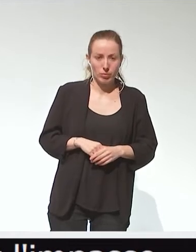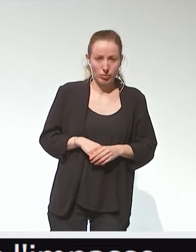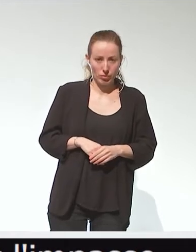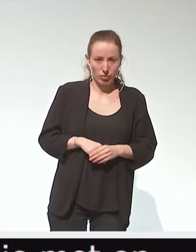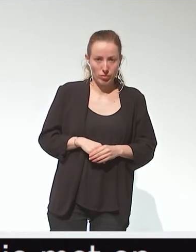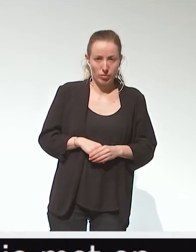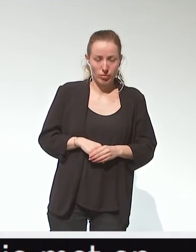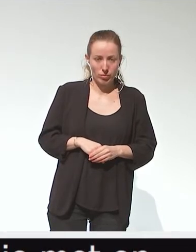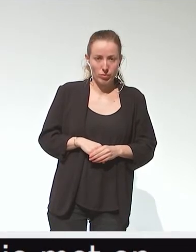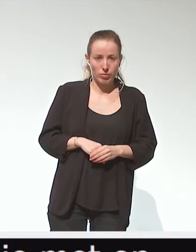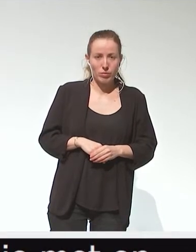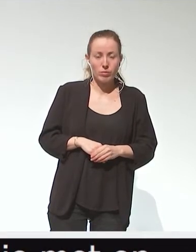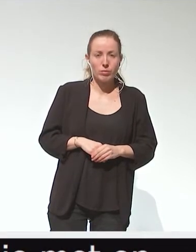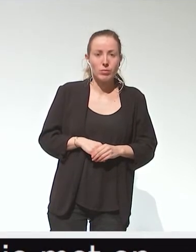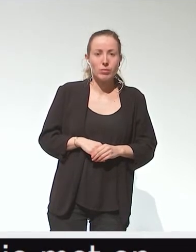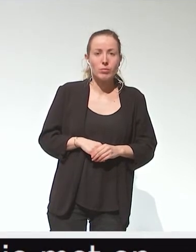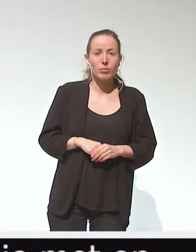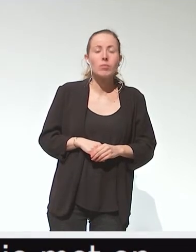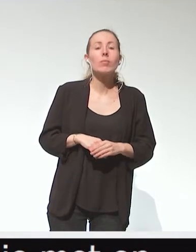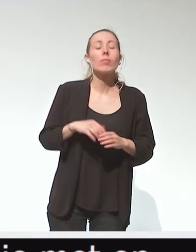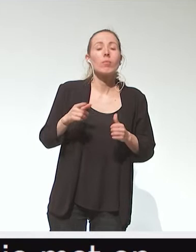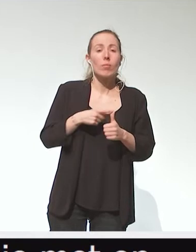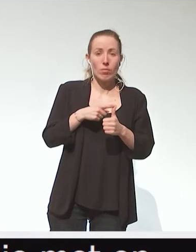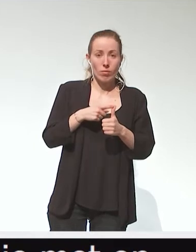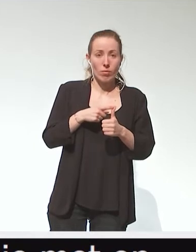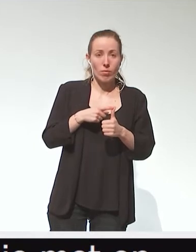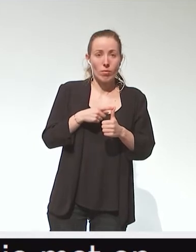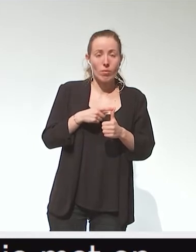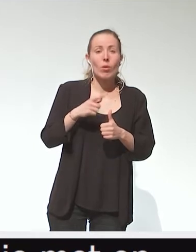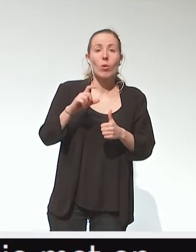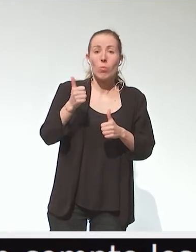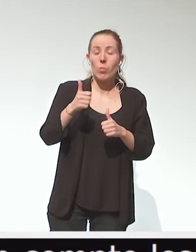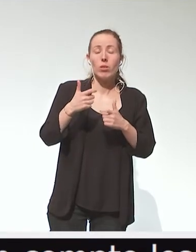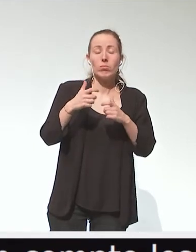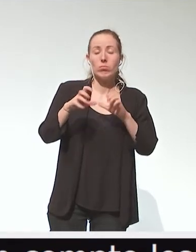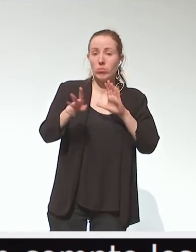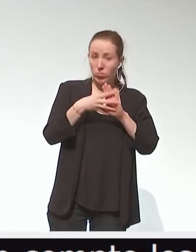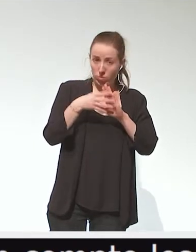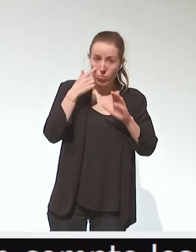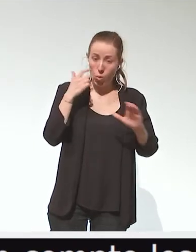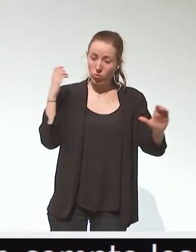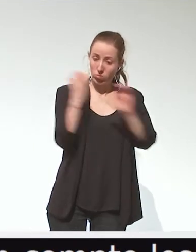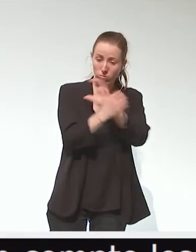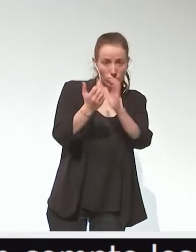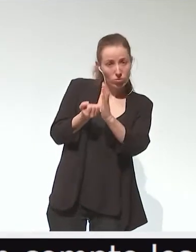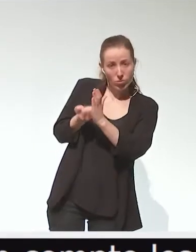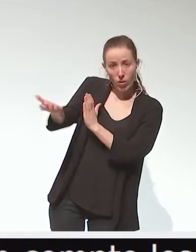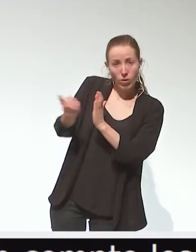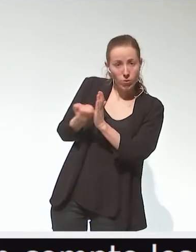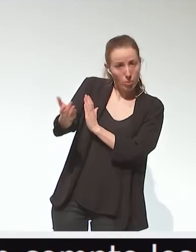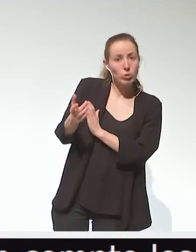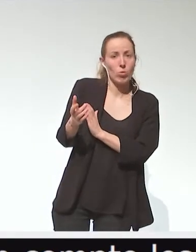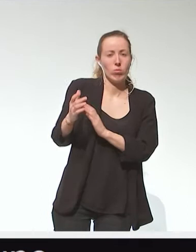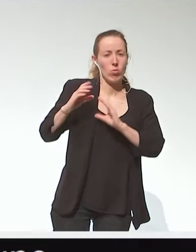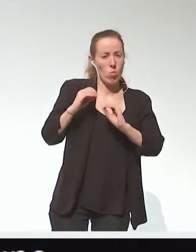physical communication and information accessibility. I feel we have a